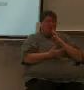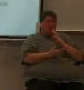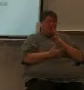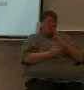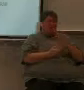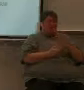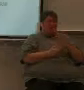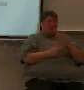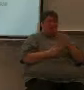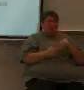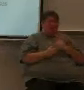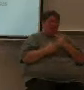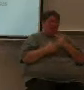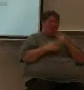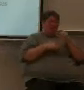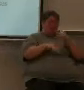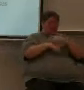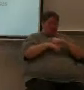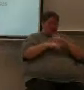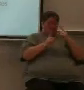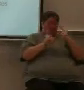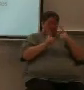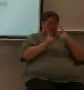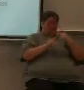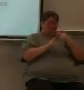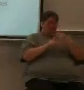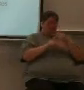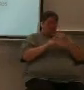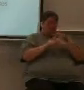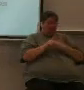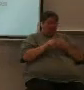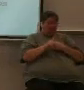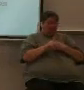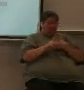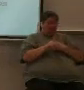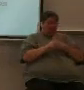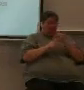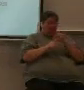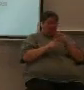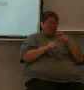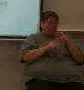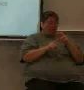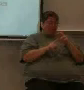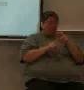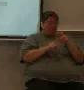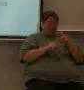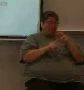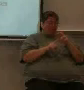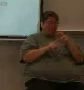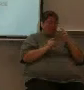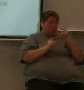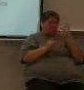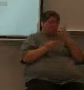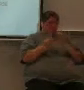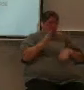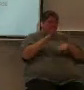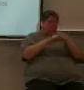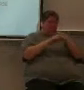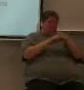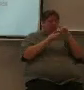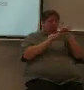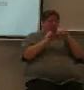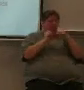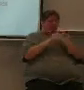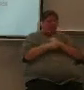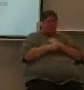most. So they don't have huge long legacy effect, but if you can only sample once a month, you're still going to catch an effect, right?